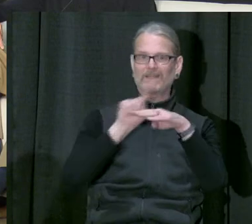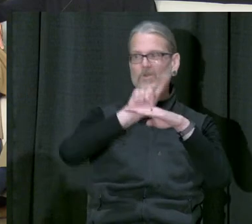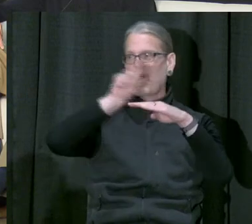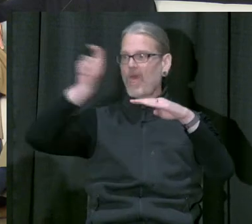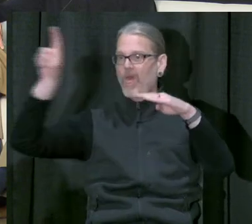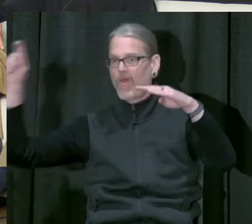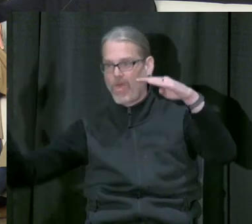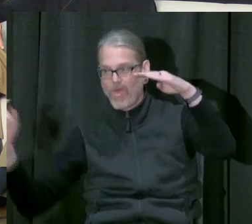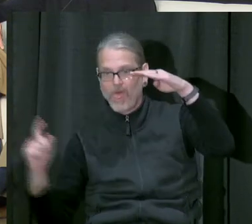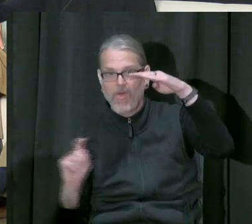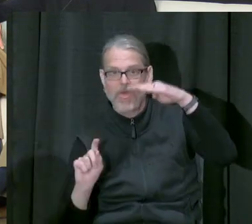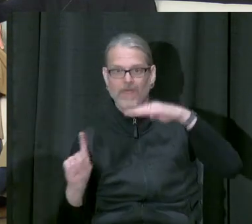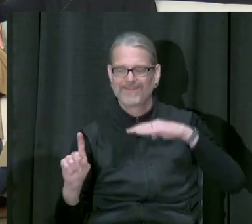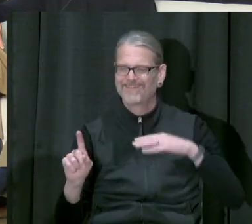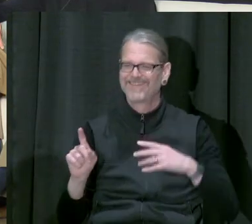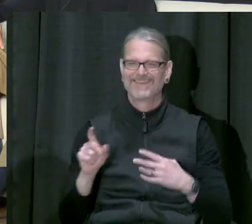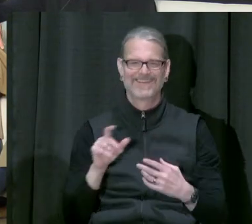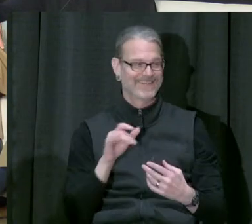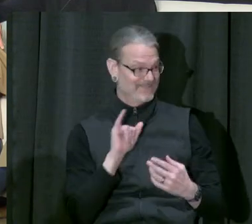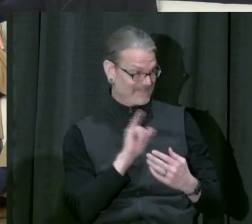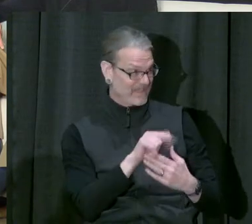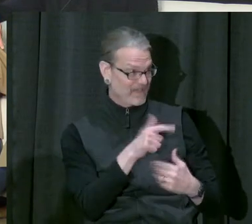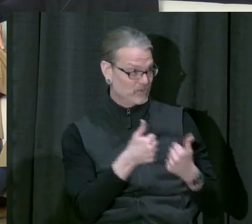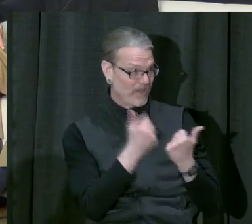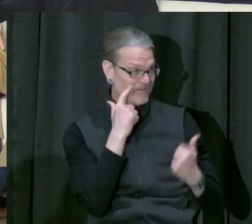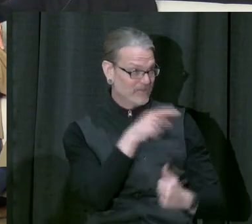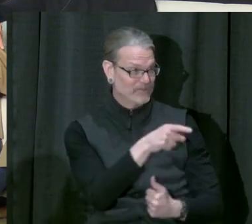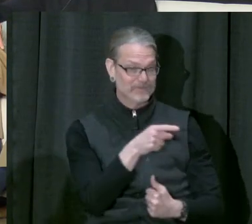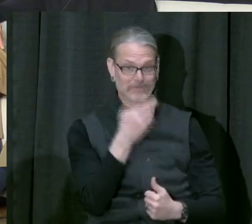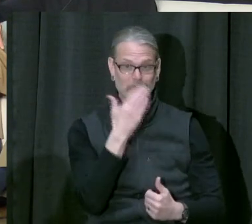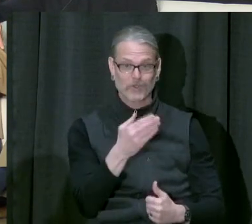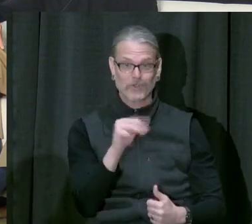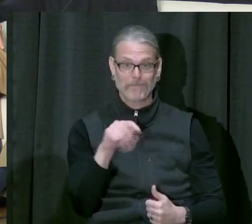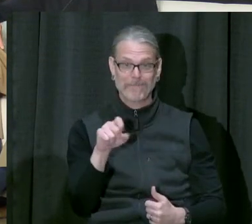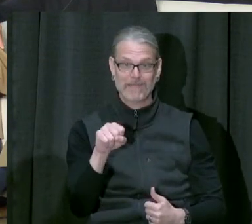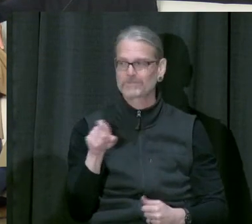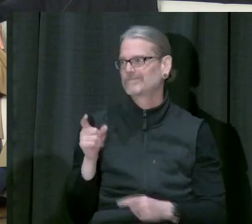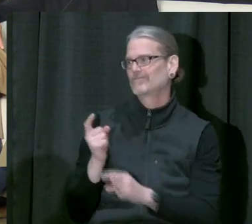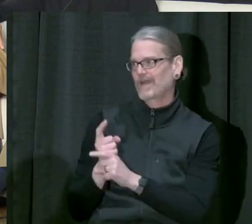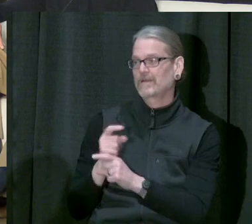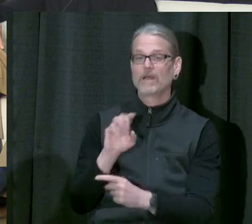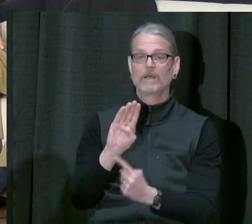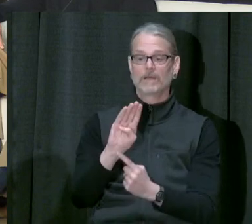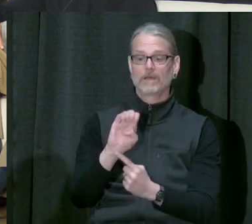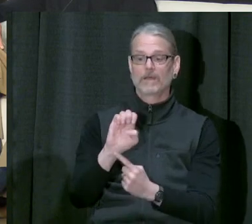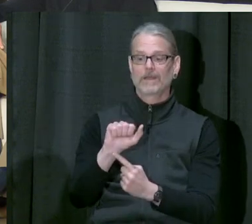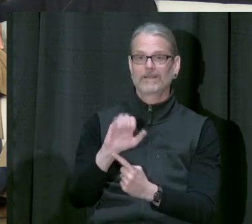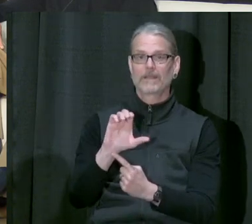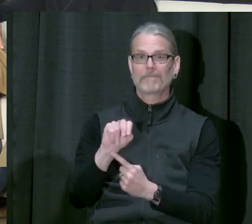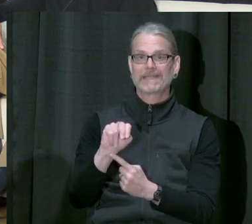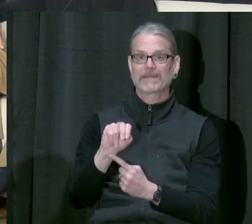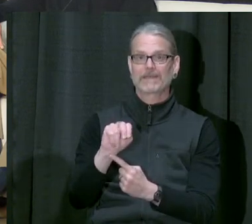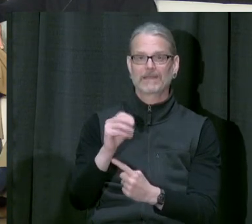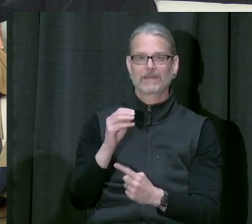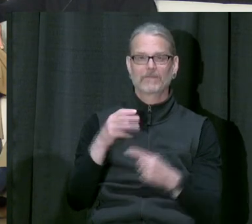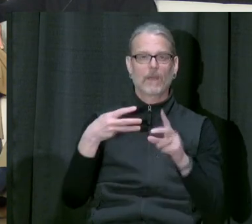you've been developing Good Maps. Yeah, and the beacons did come onto the scene, the Bluetooth beacons,